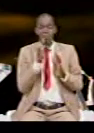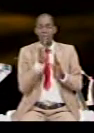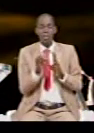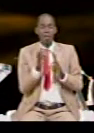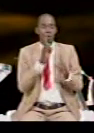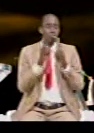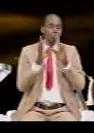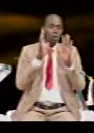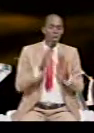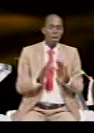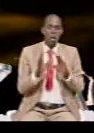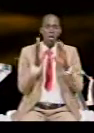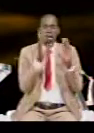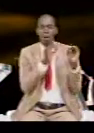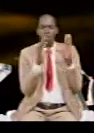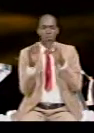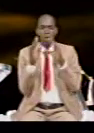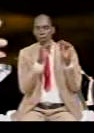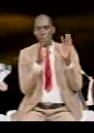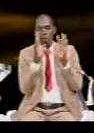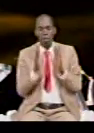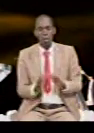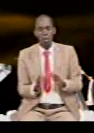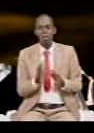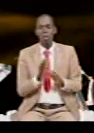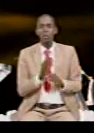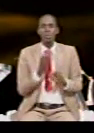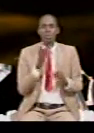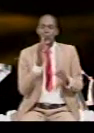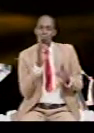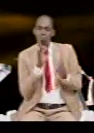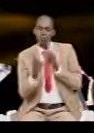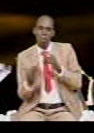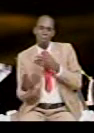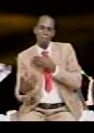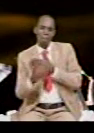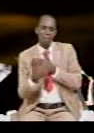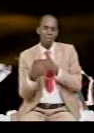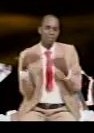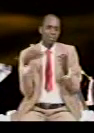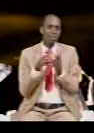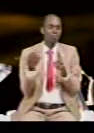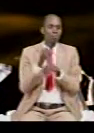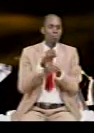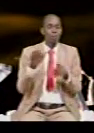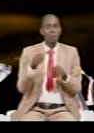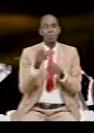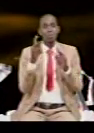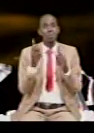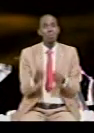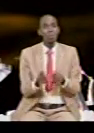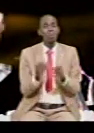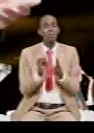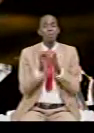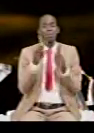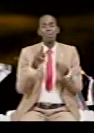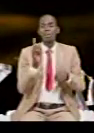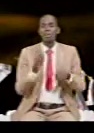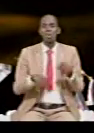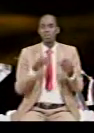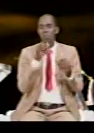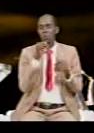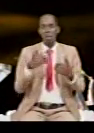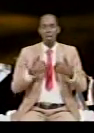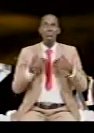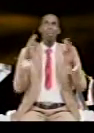a backbiter, he will always be, he cannot live a victorious life over sin. It says,